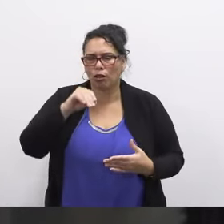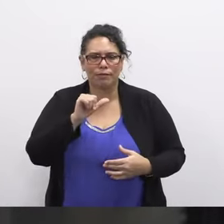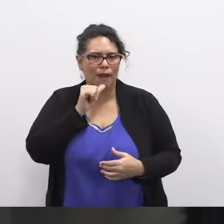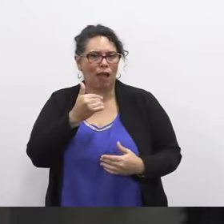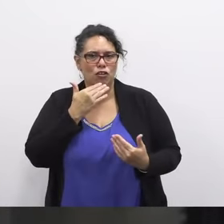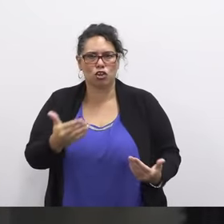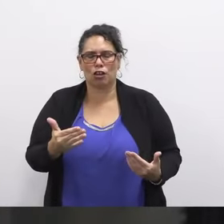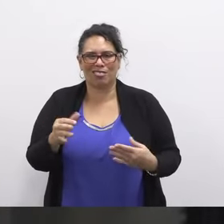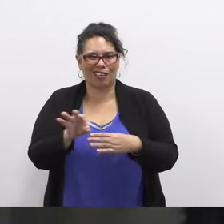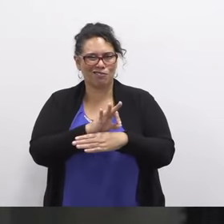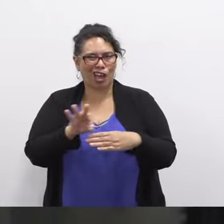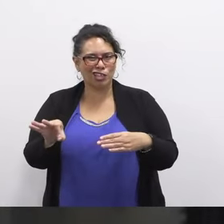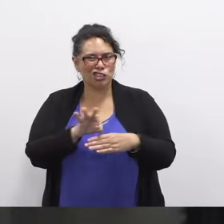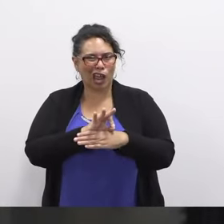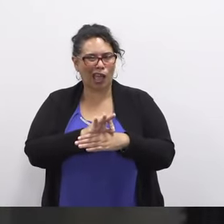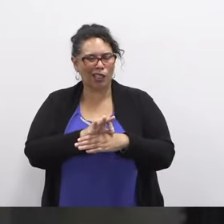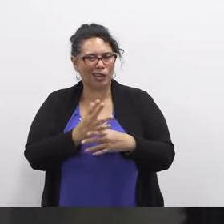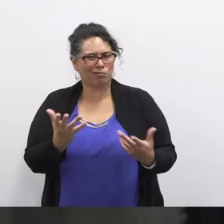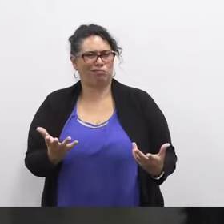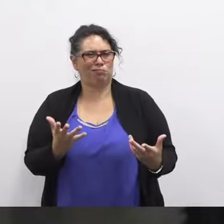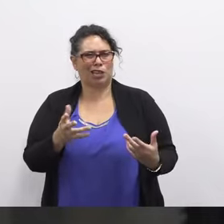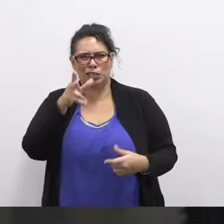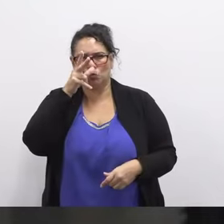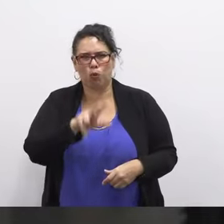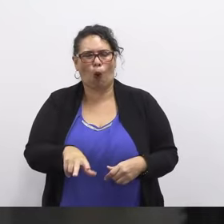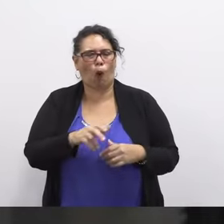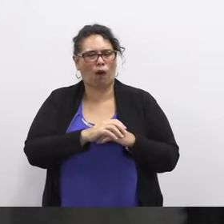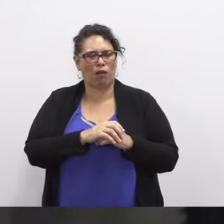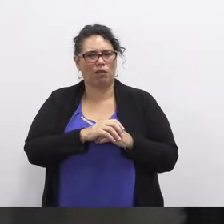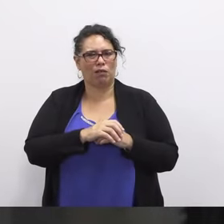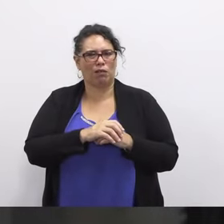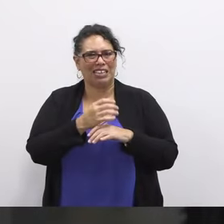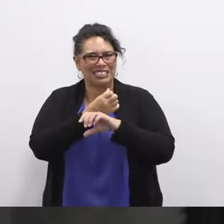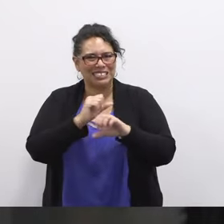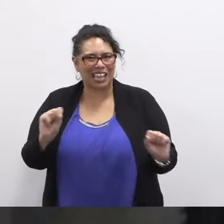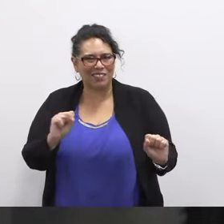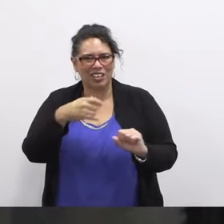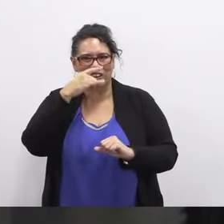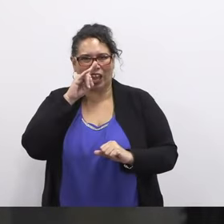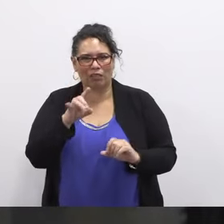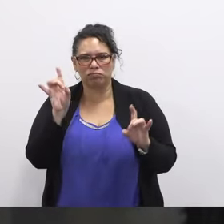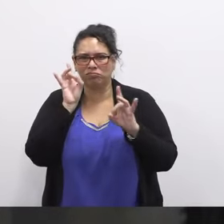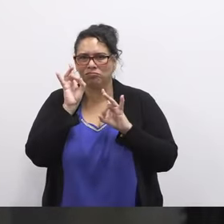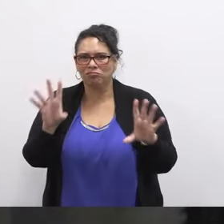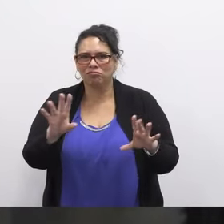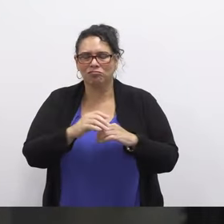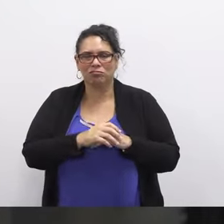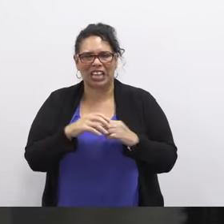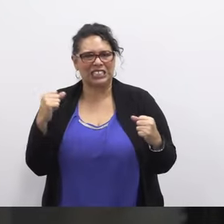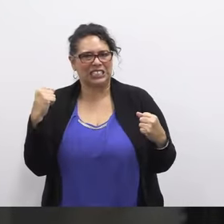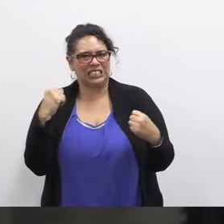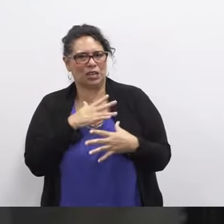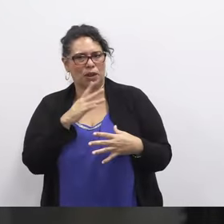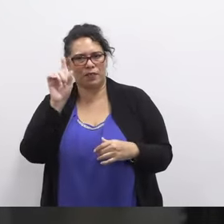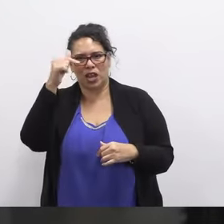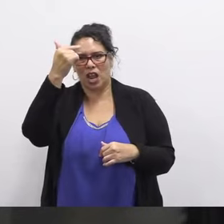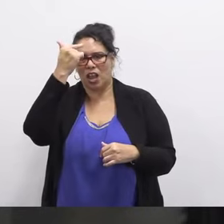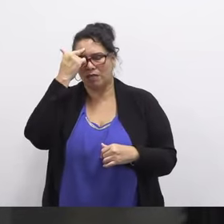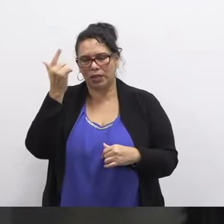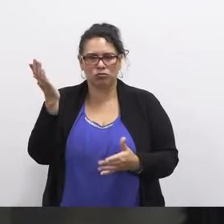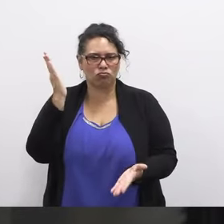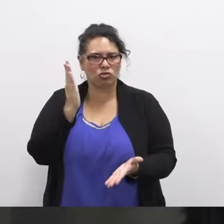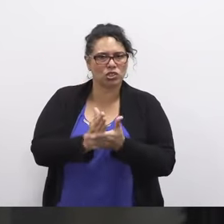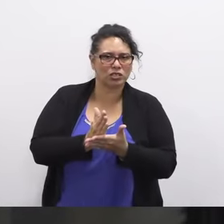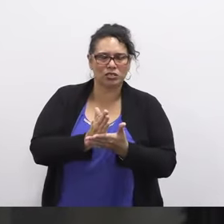facility is poor. The true safety for the kids is abysmal, and the intimidation by government to squash dissent is